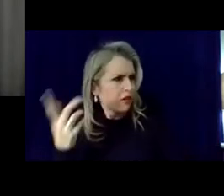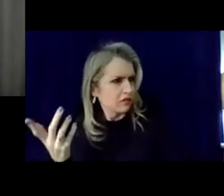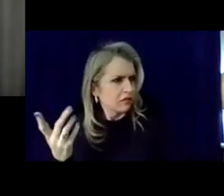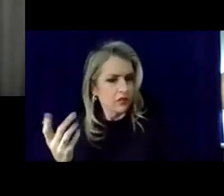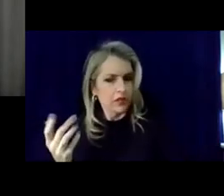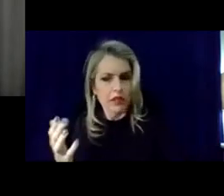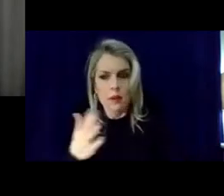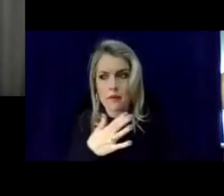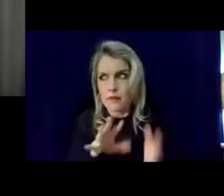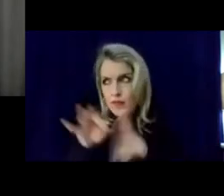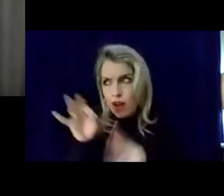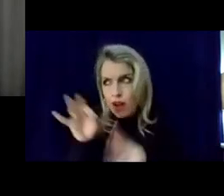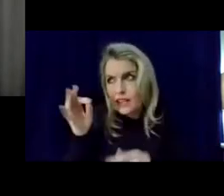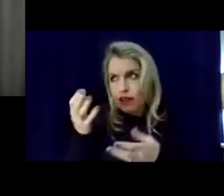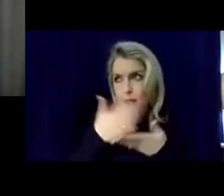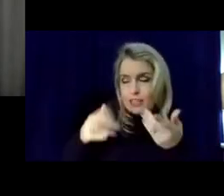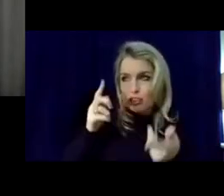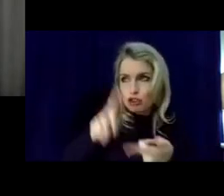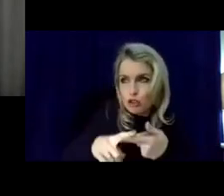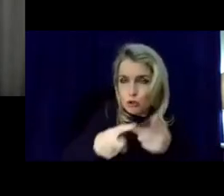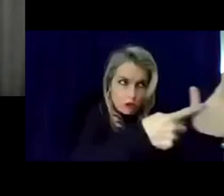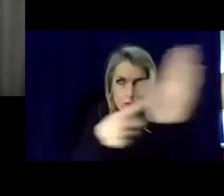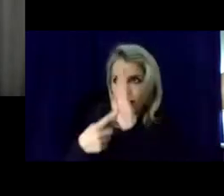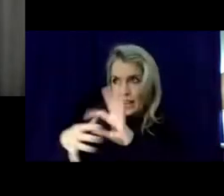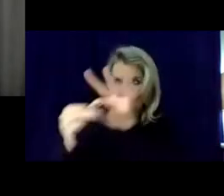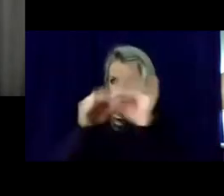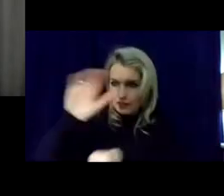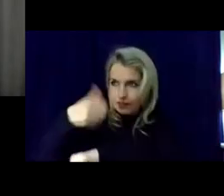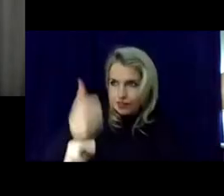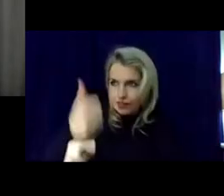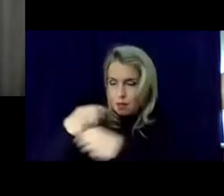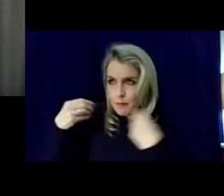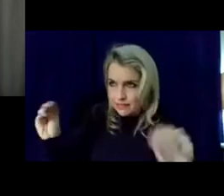Finding the piece, showcasing it, and coordinating the sale.